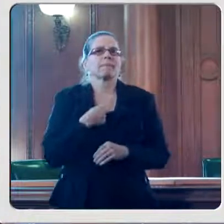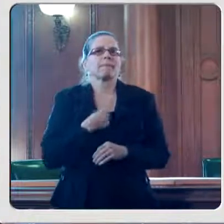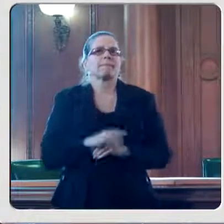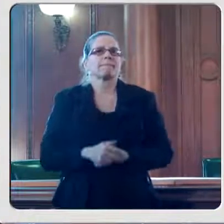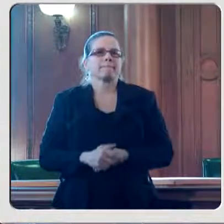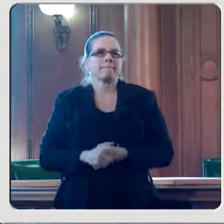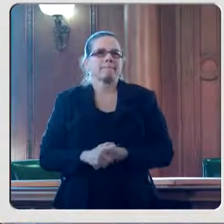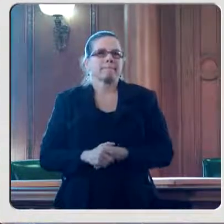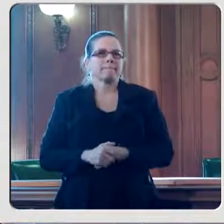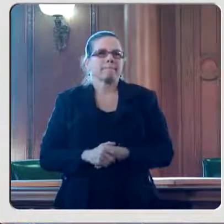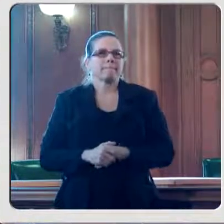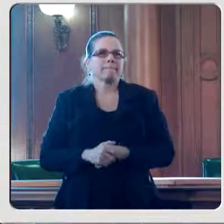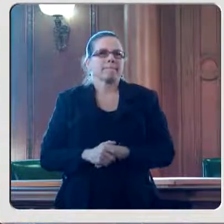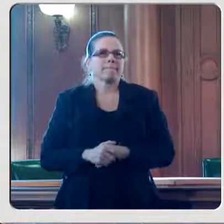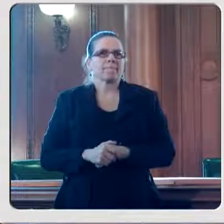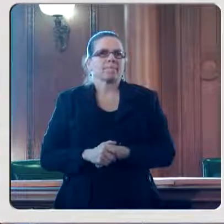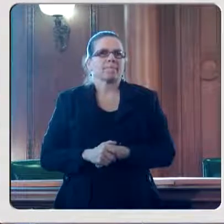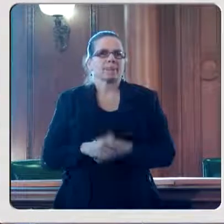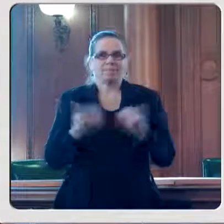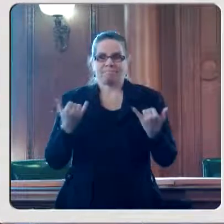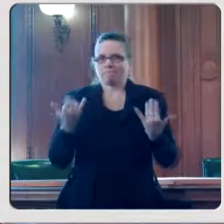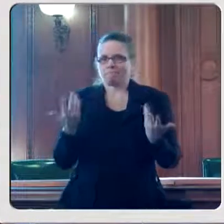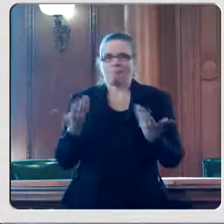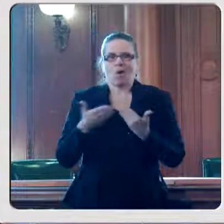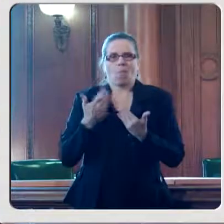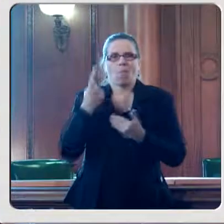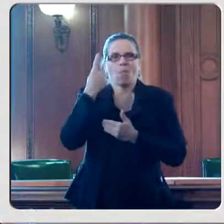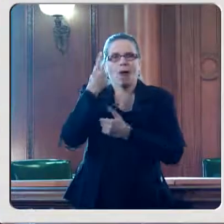since we've been doing these